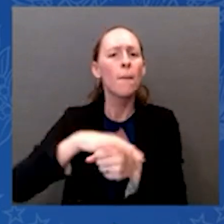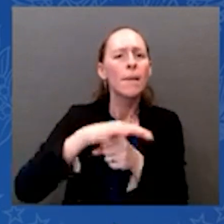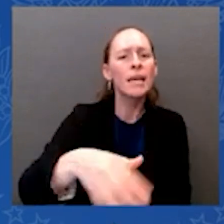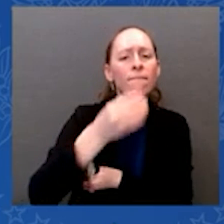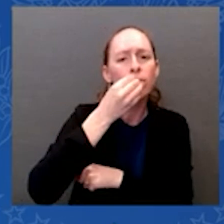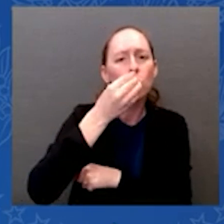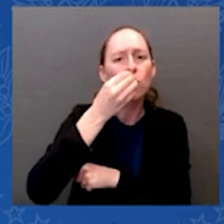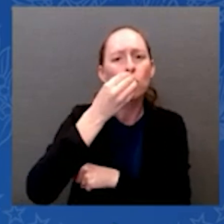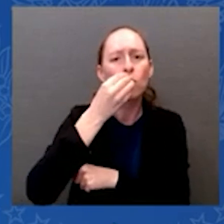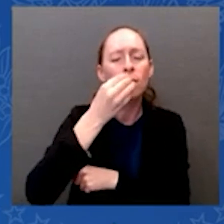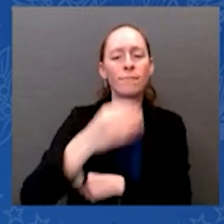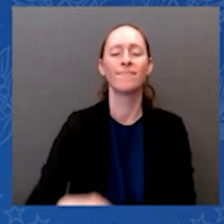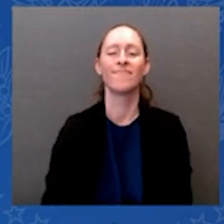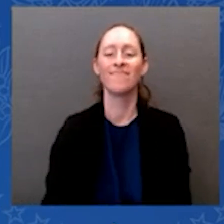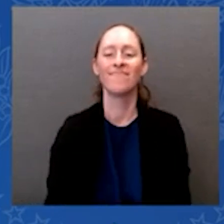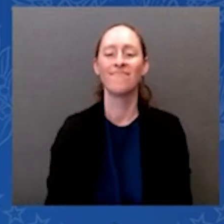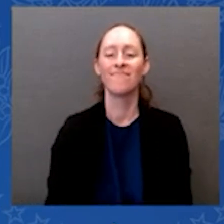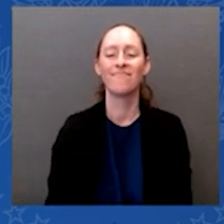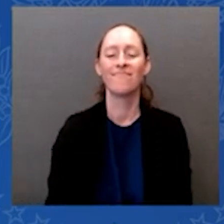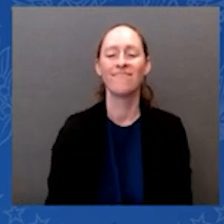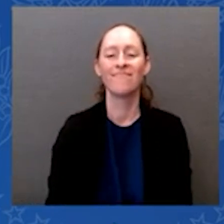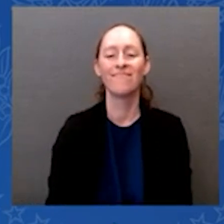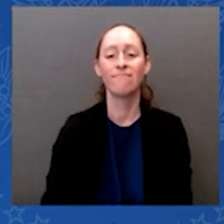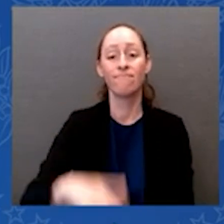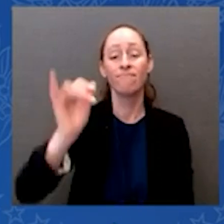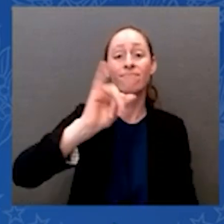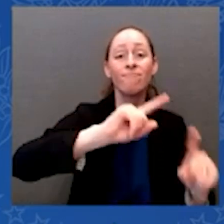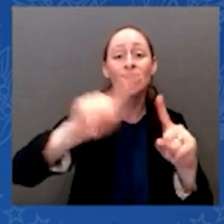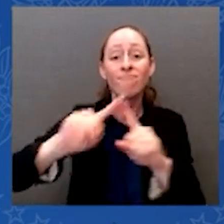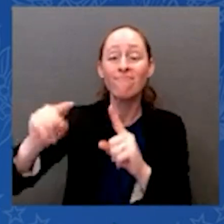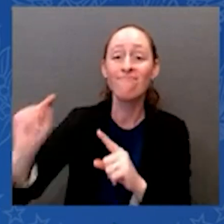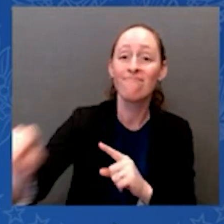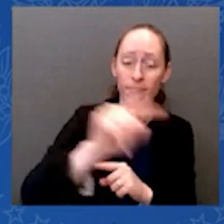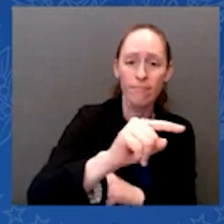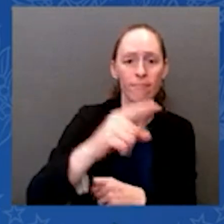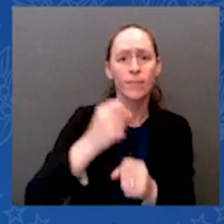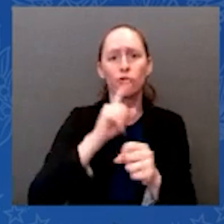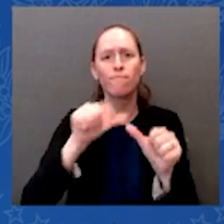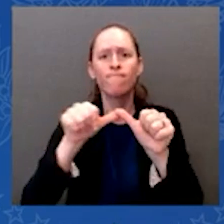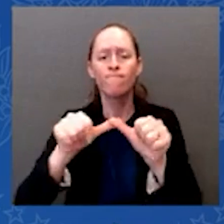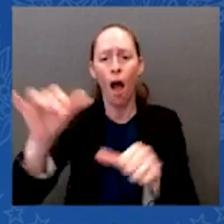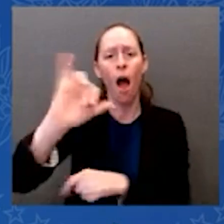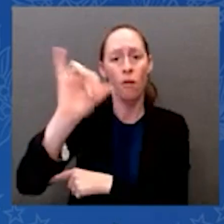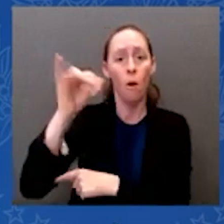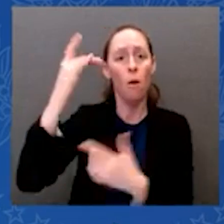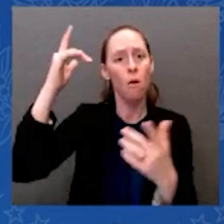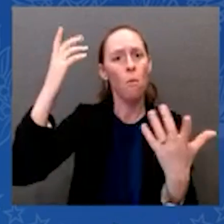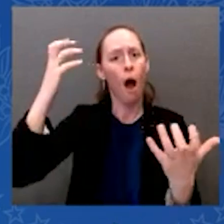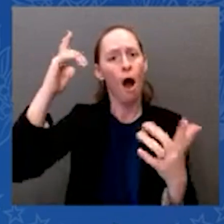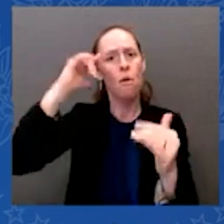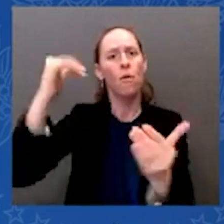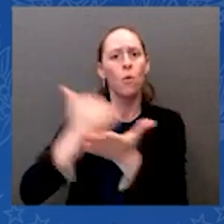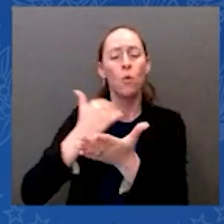a better early warning capacity to predict, prepare for, and respond to climate hazards. This is